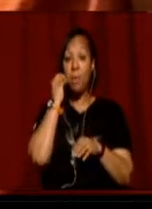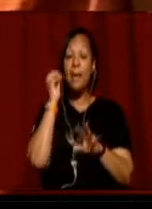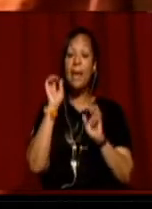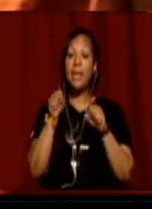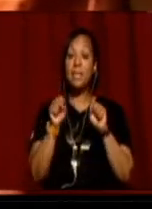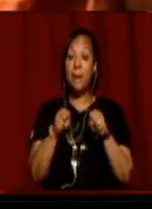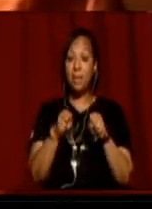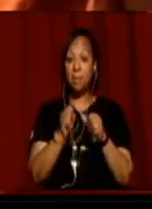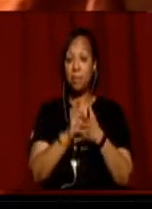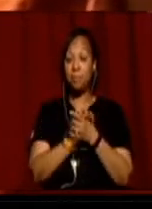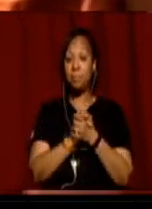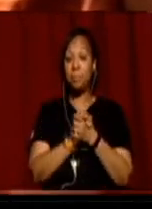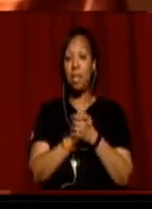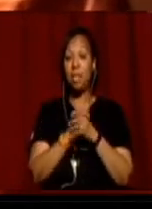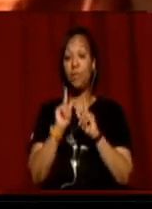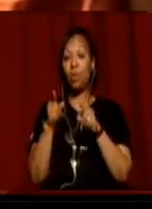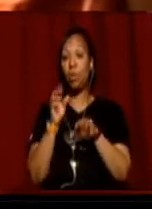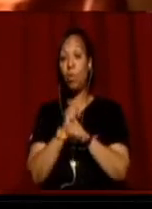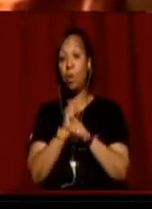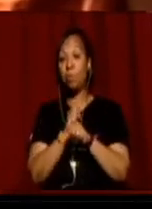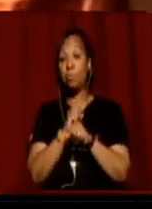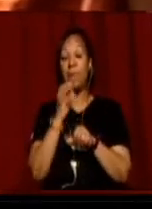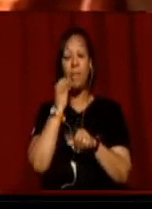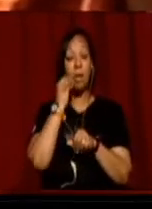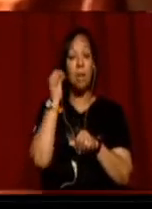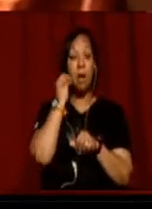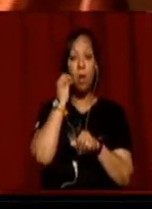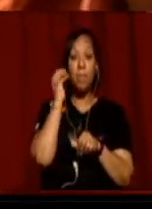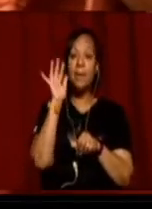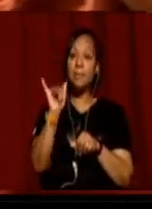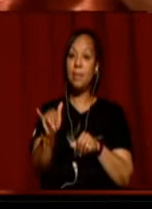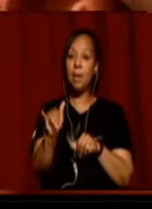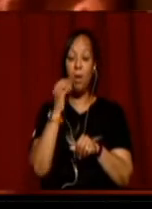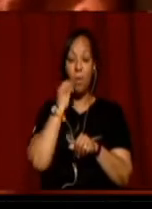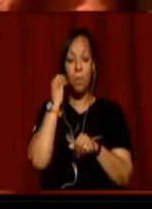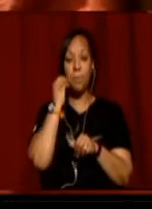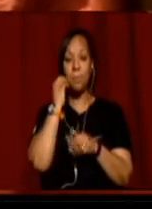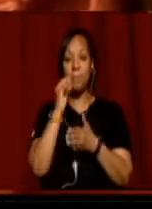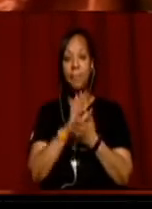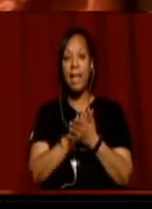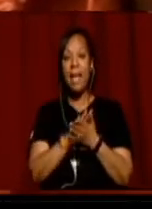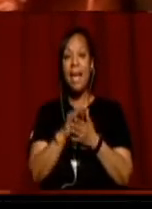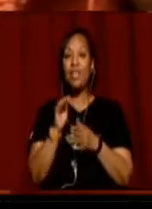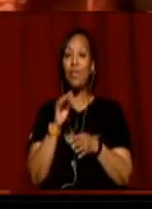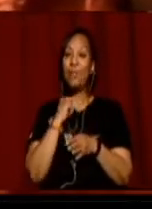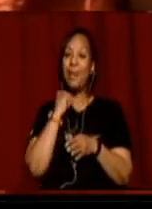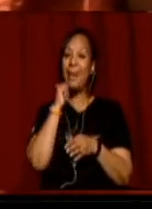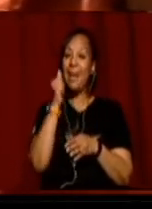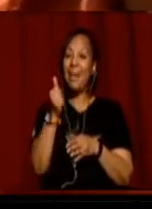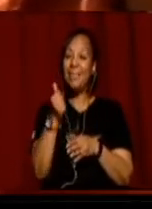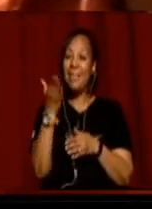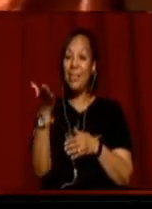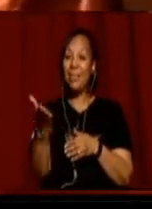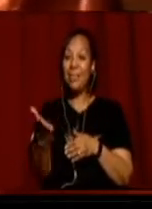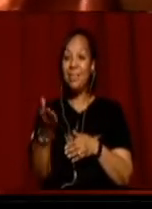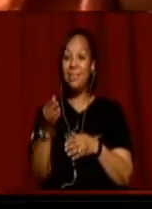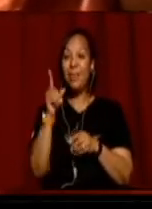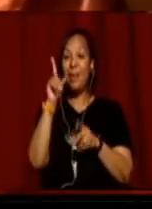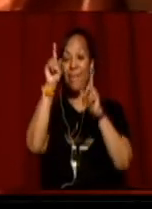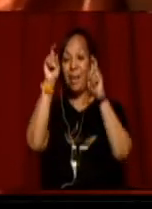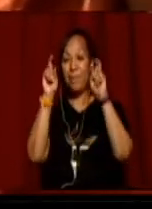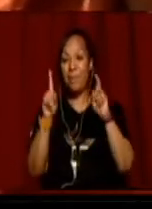possible. I mean, if you go to work, and then come home and stay home. And so we're not quite at the point of having everybody